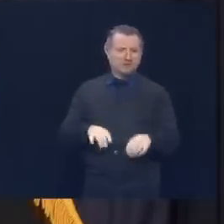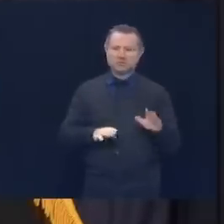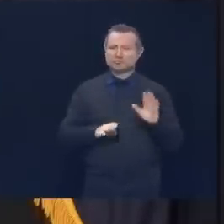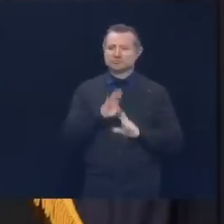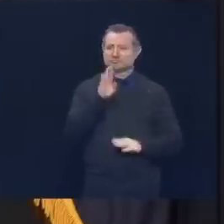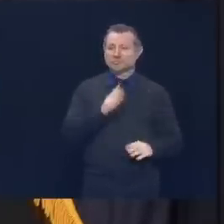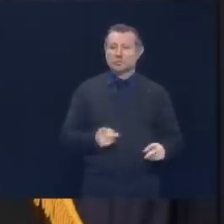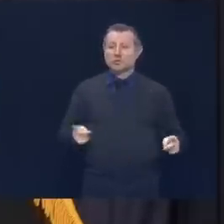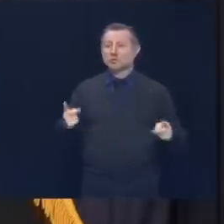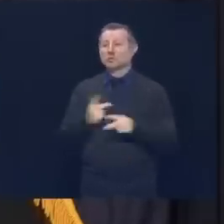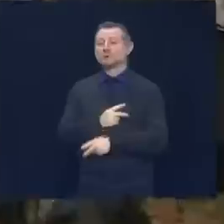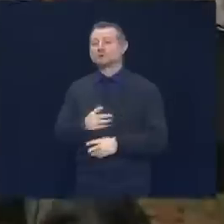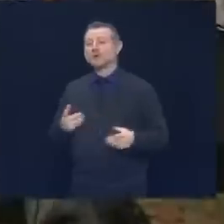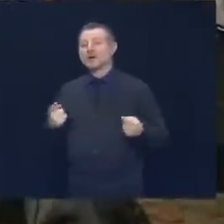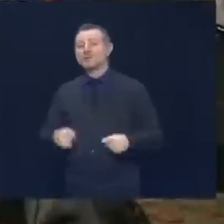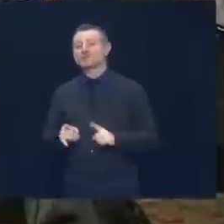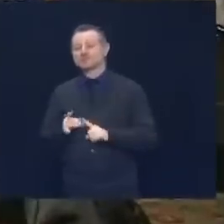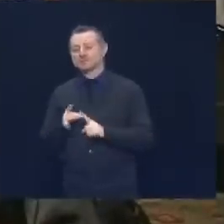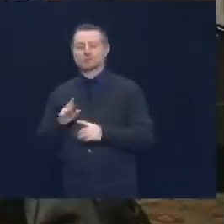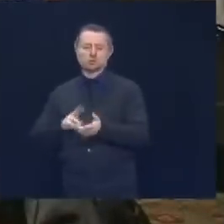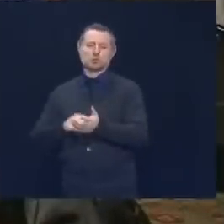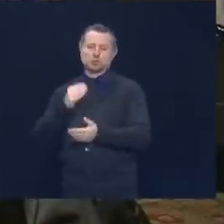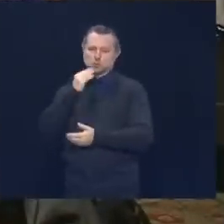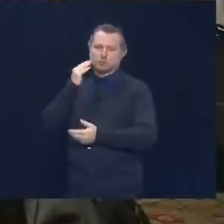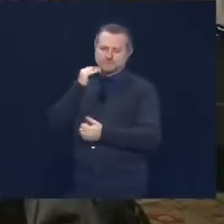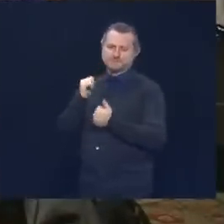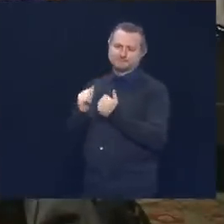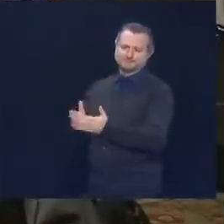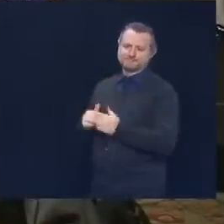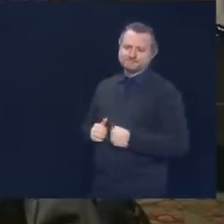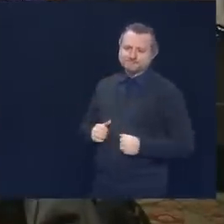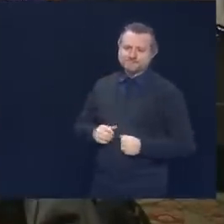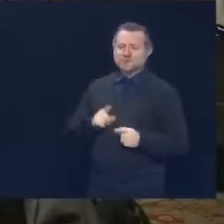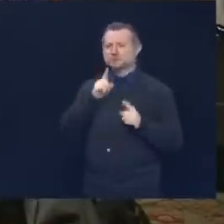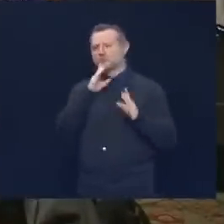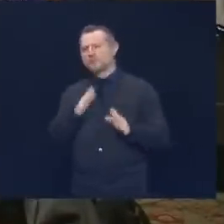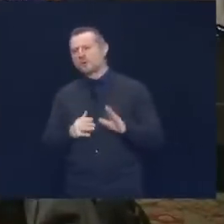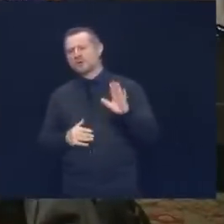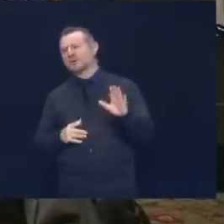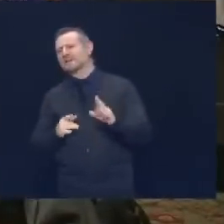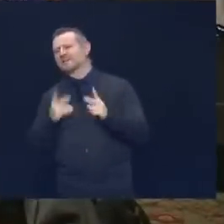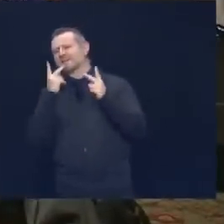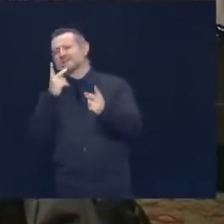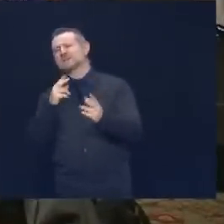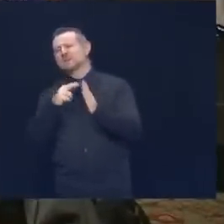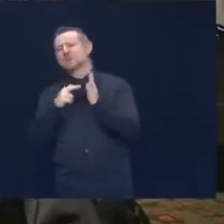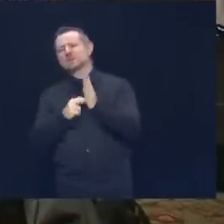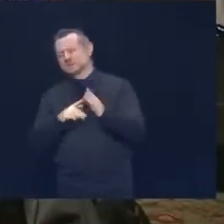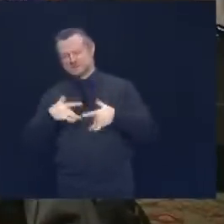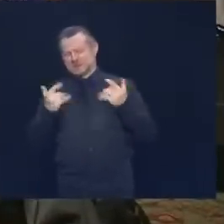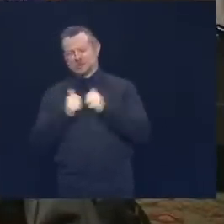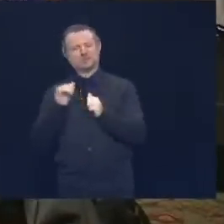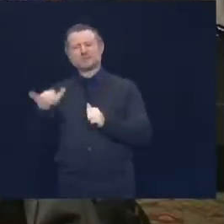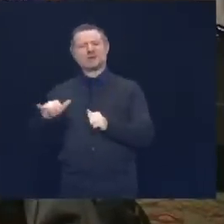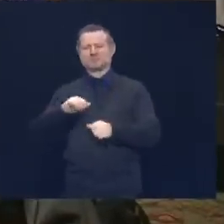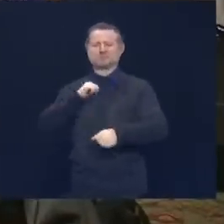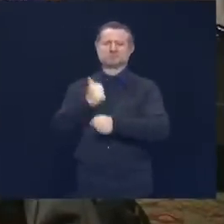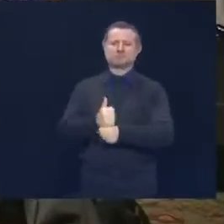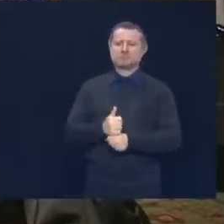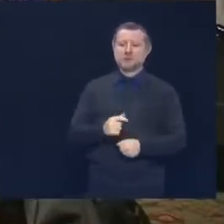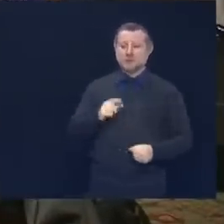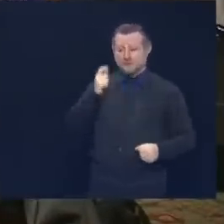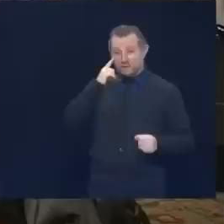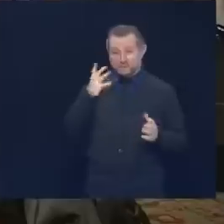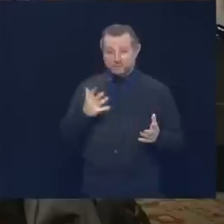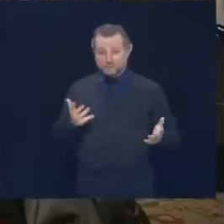homes. Go, Jesse. What about the visitation rule? Why was there, you know, I don't know it was what announced Friday. I don't know what Dr. Zucker said to you and when. Well, he